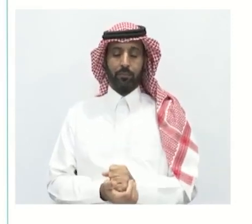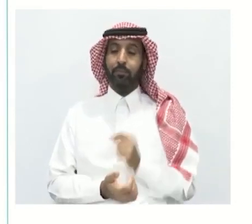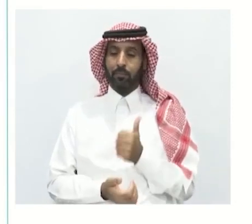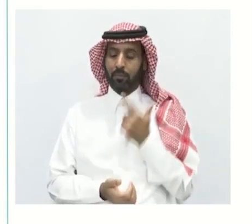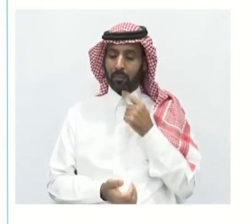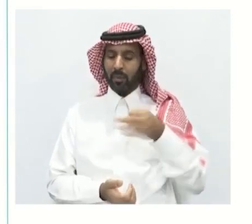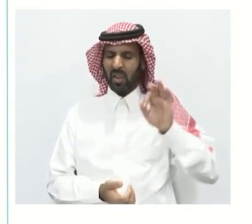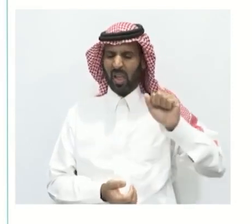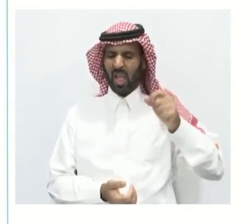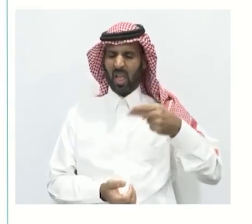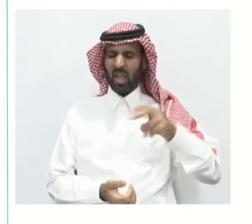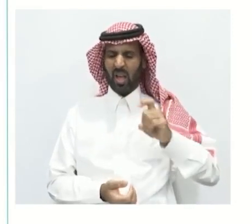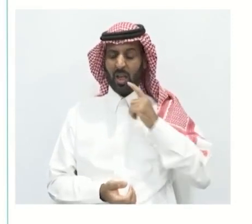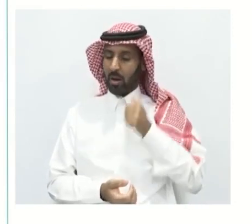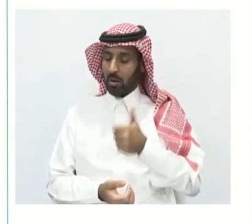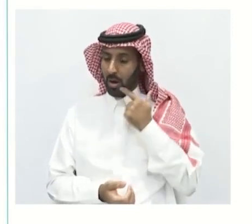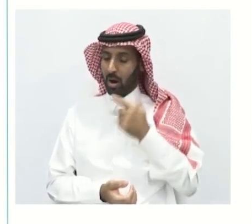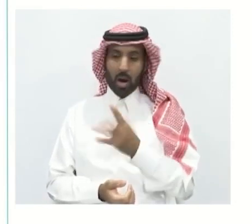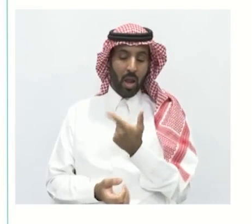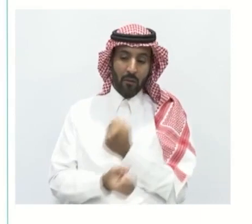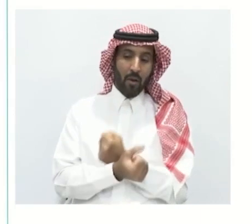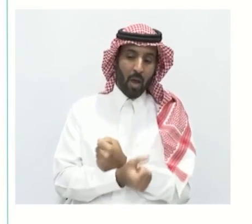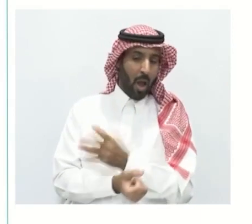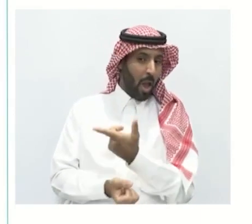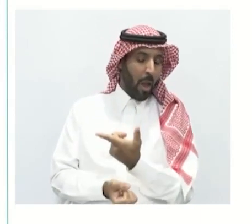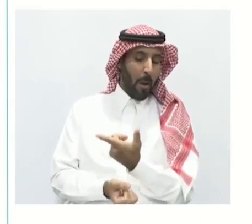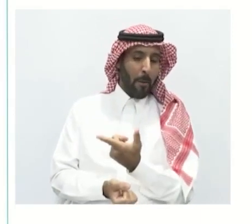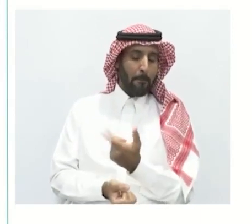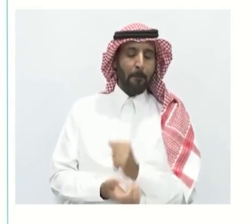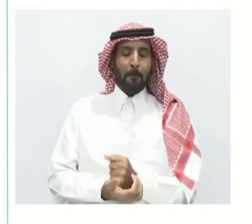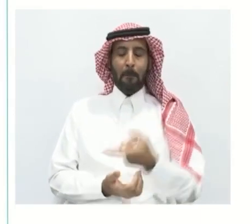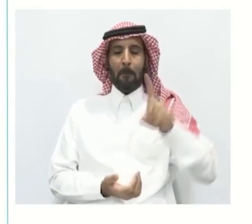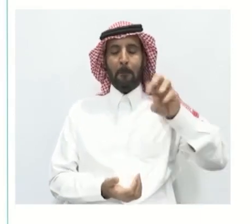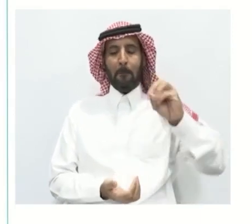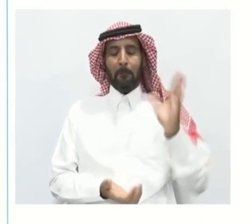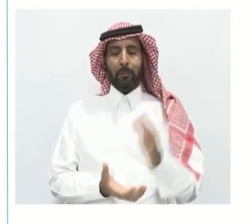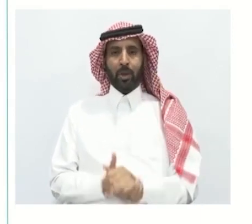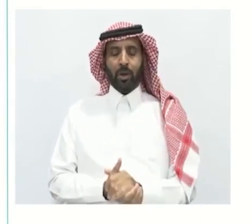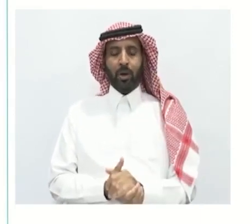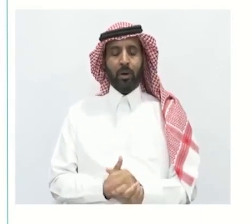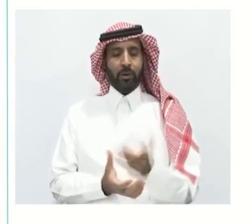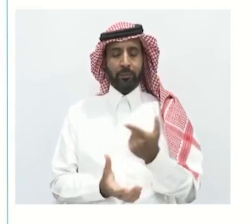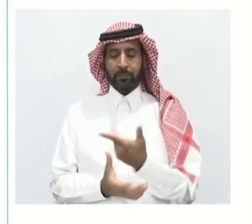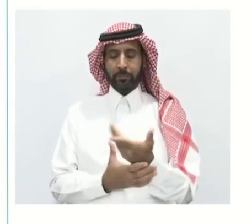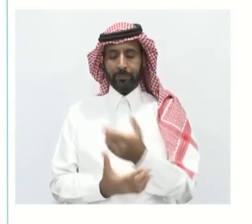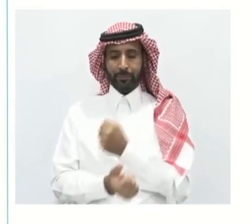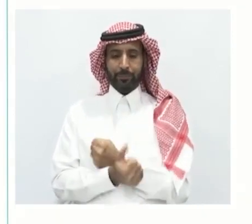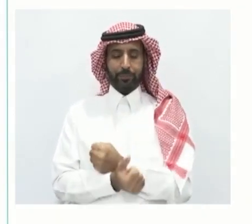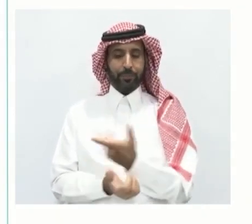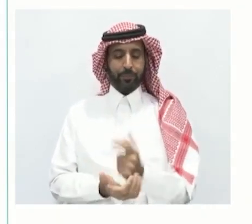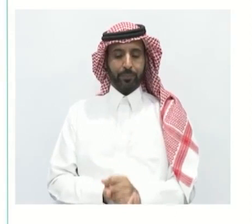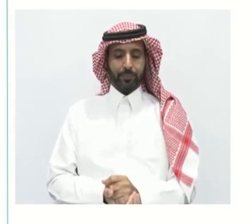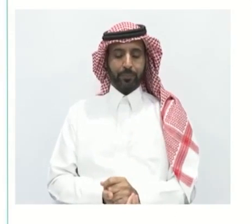great. How do they catch him? The verb do here. How do they catch him?